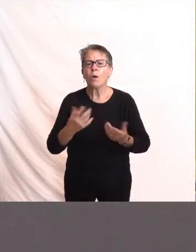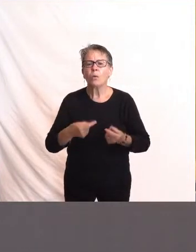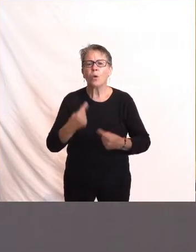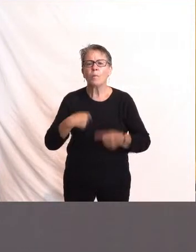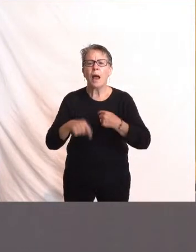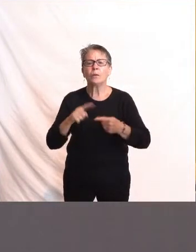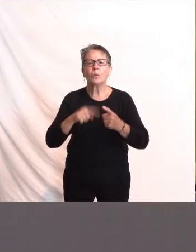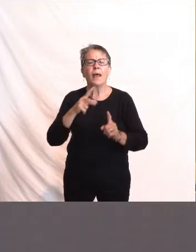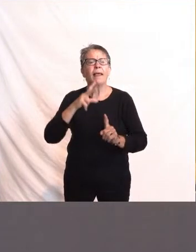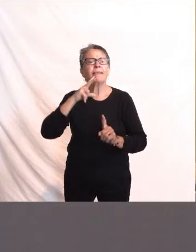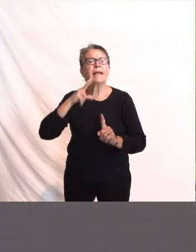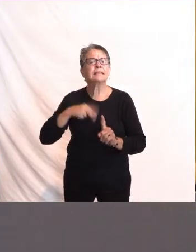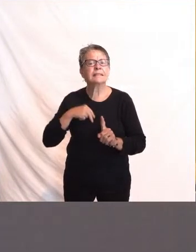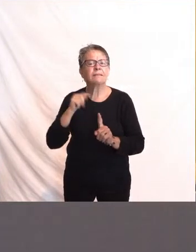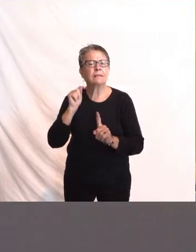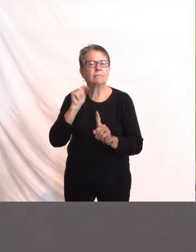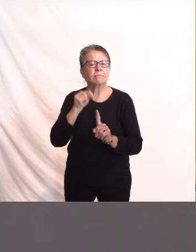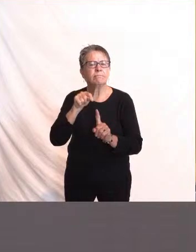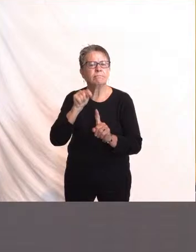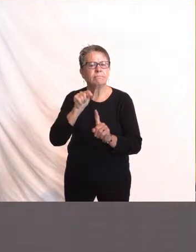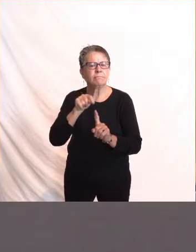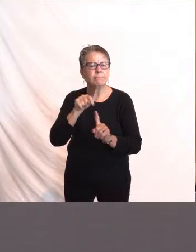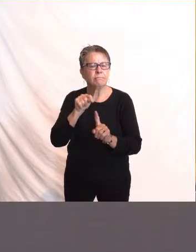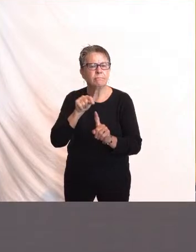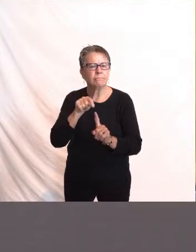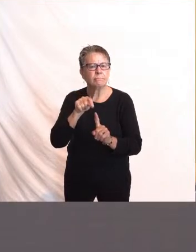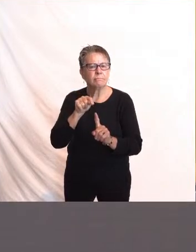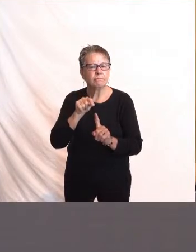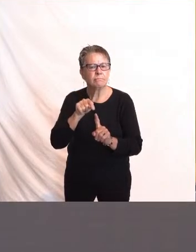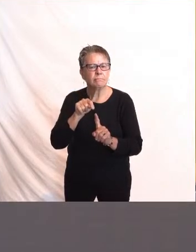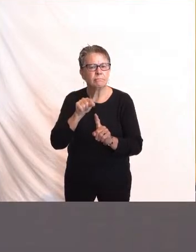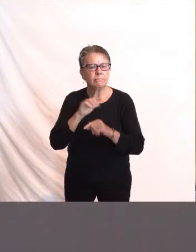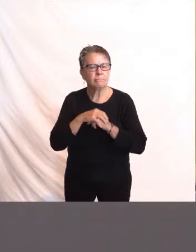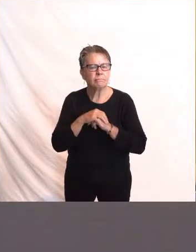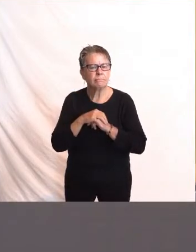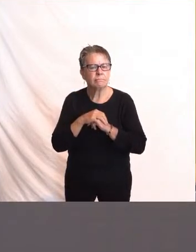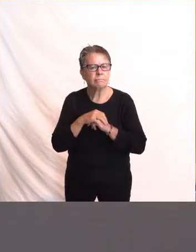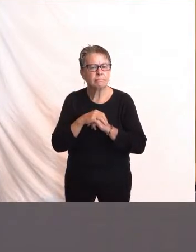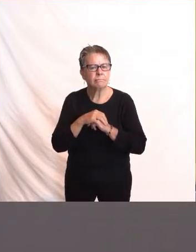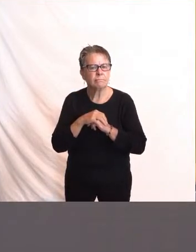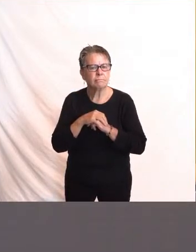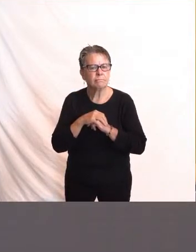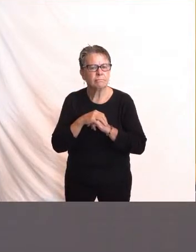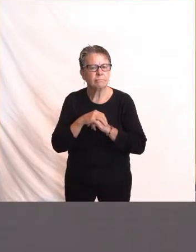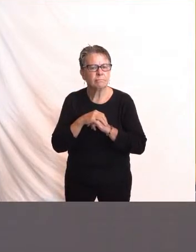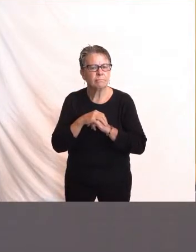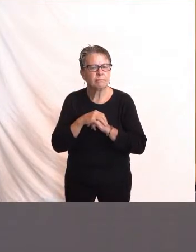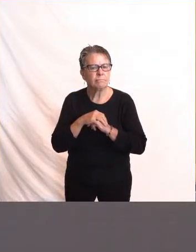Dave. We're going to be draconian if we think we have to be draconian.